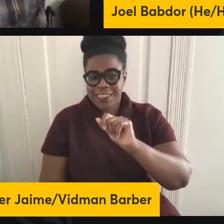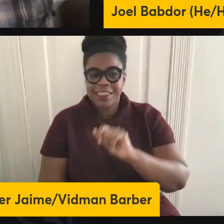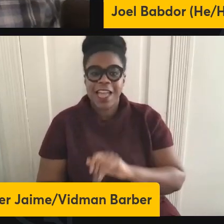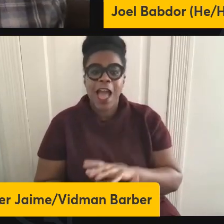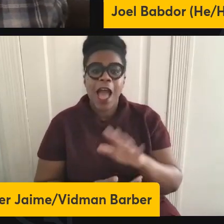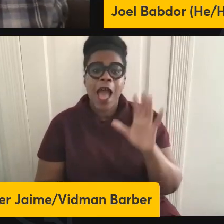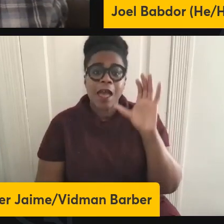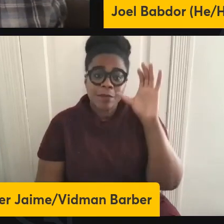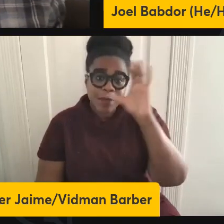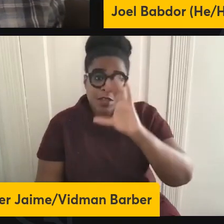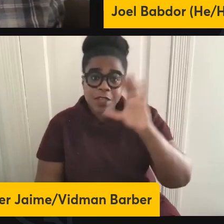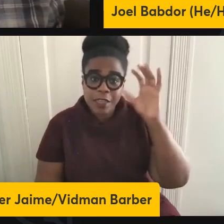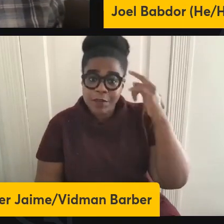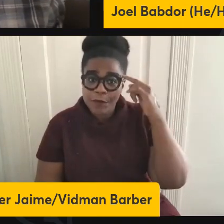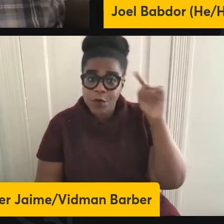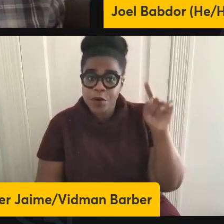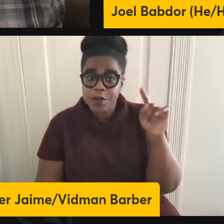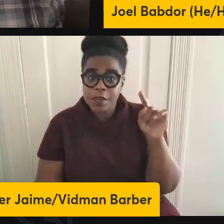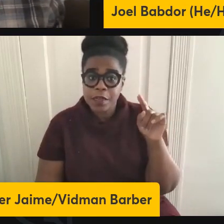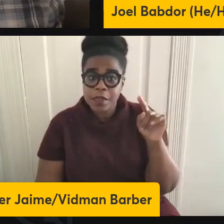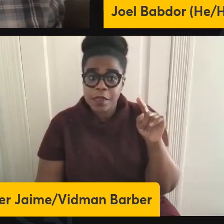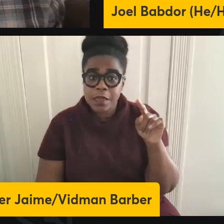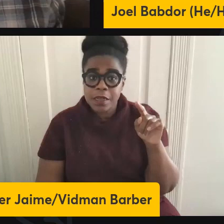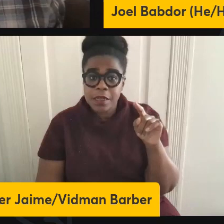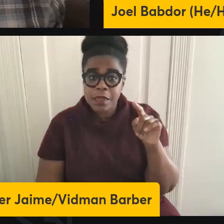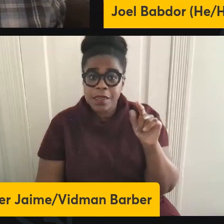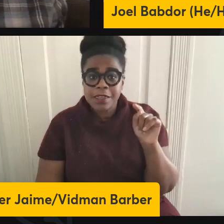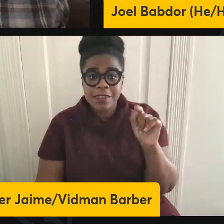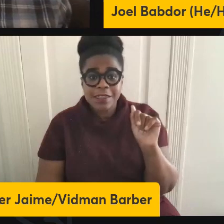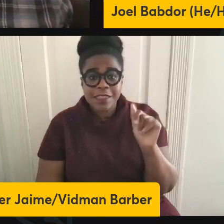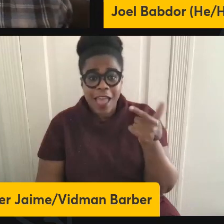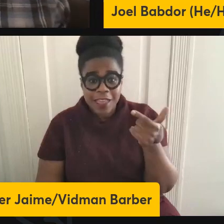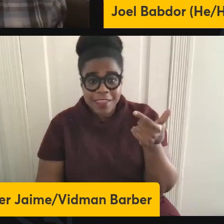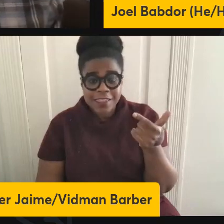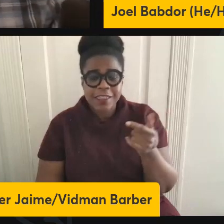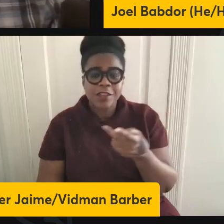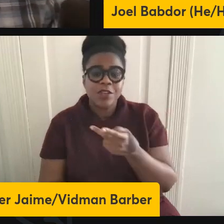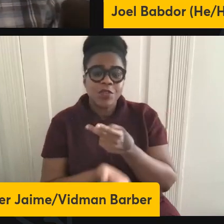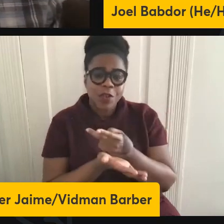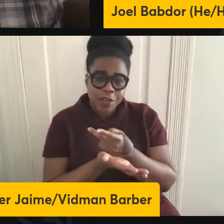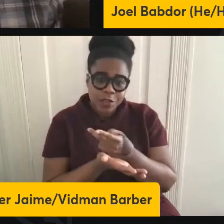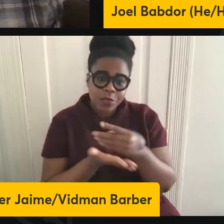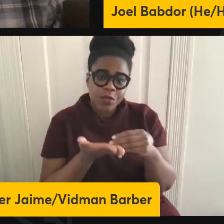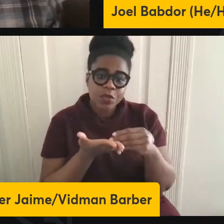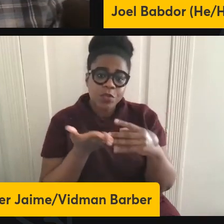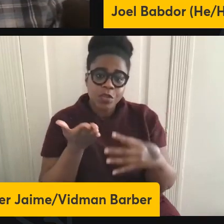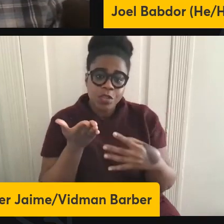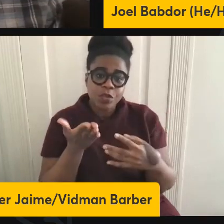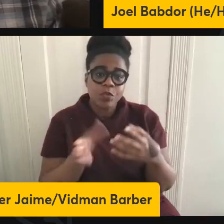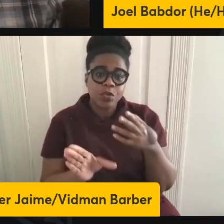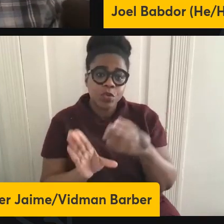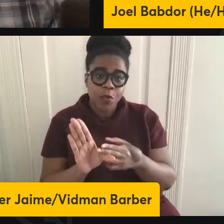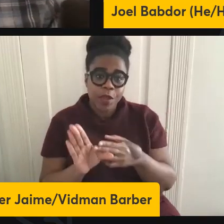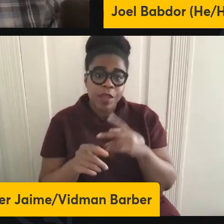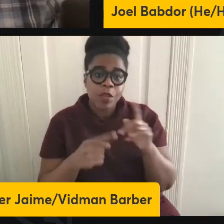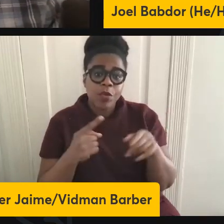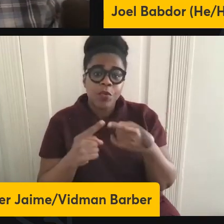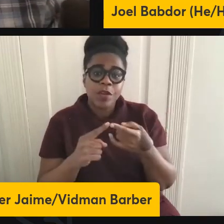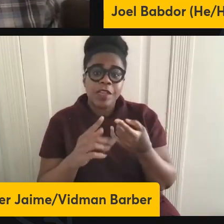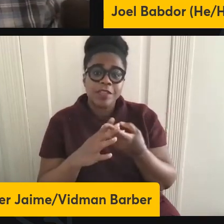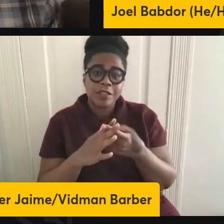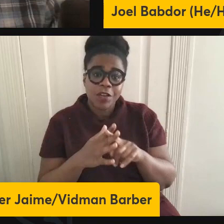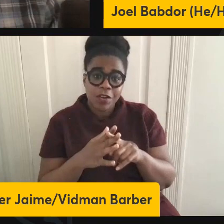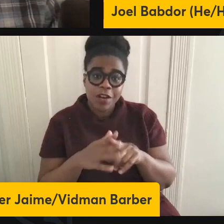looking for tags. Hopefully, graduate students will join once I start,